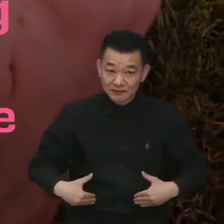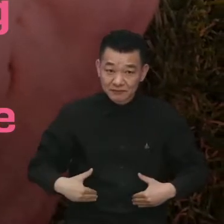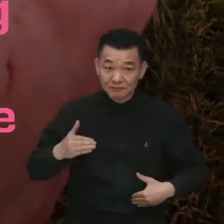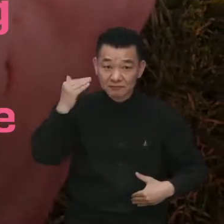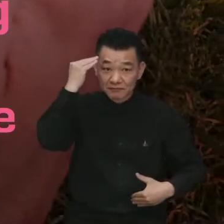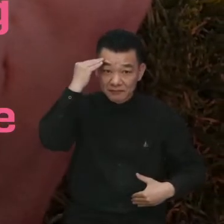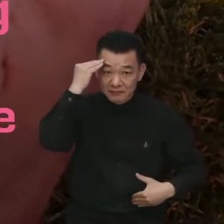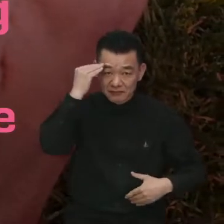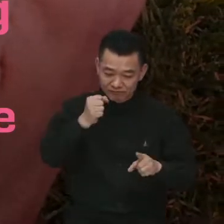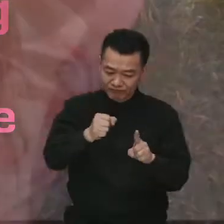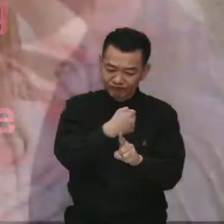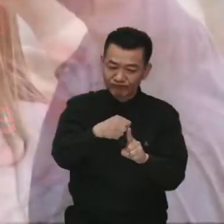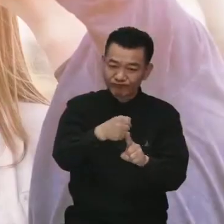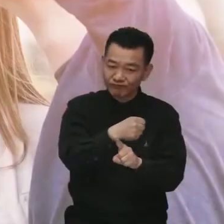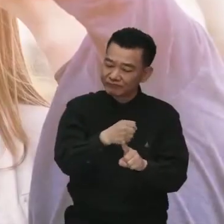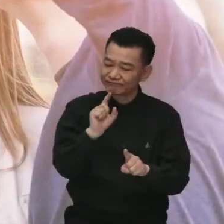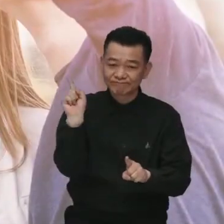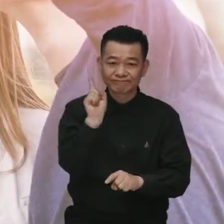mental abuse.